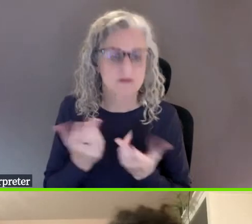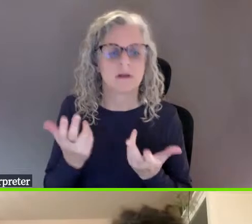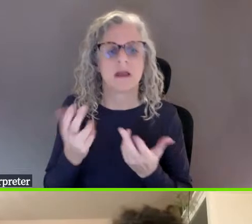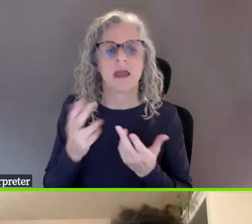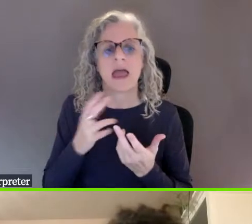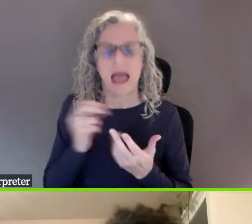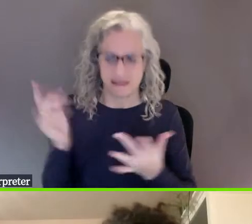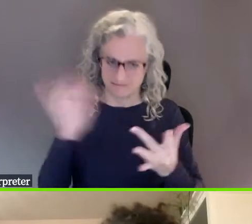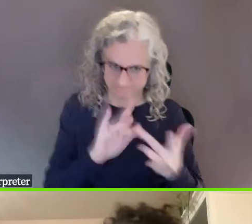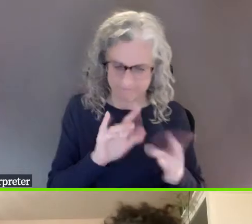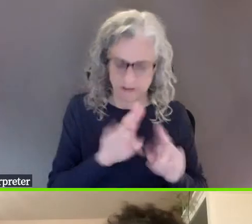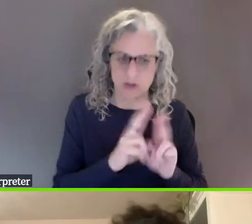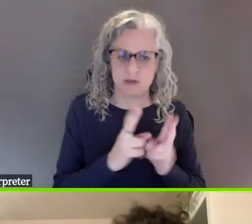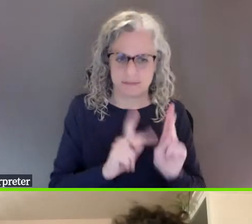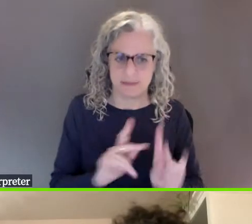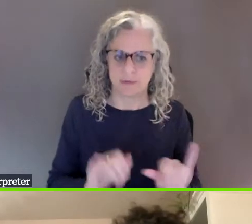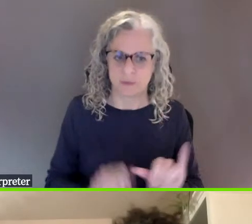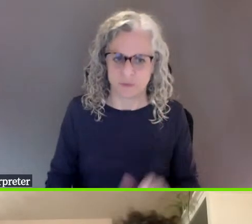reach out to those people.